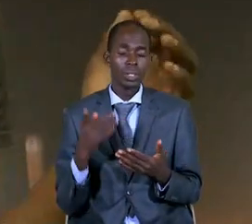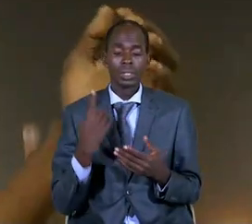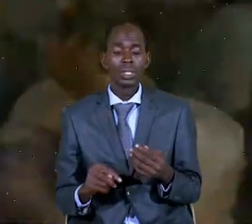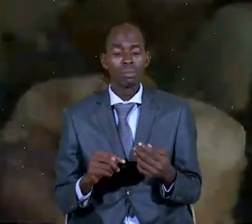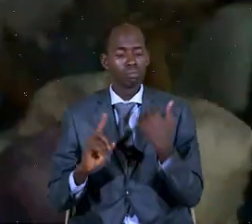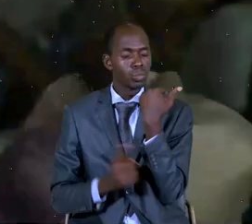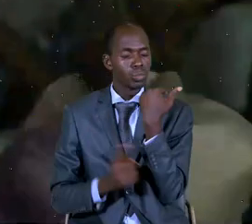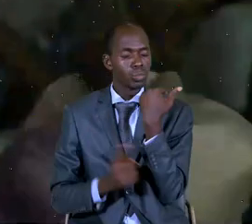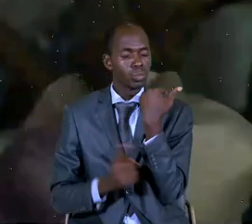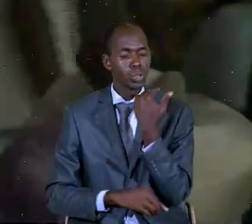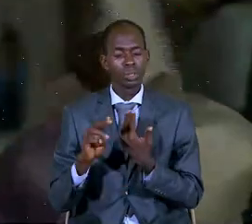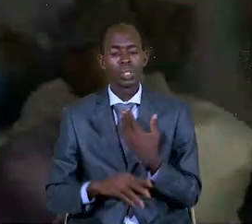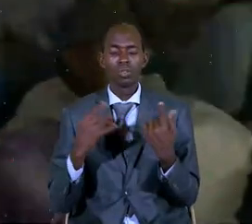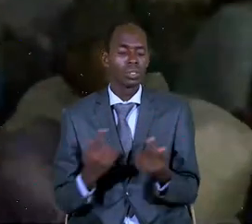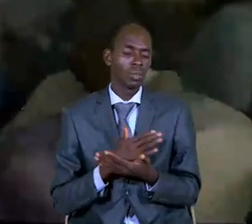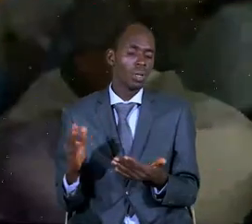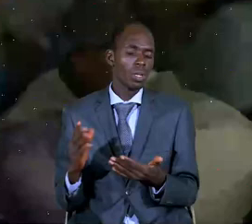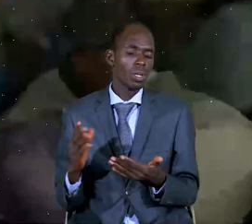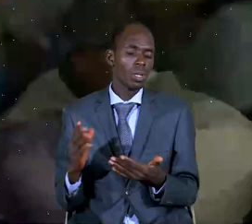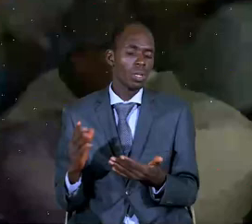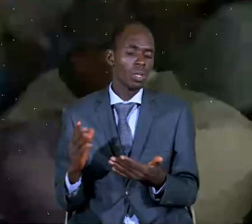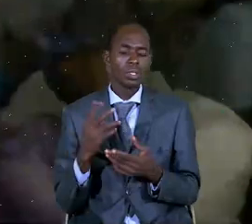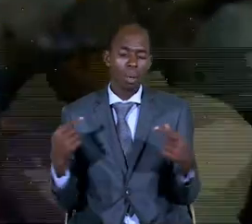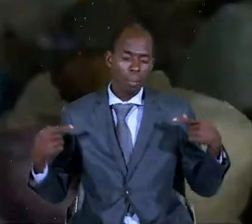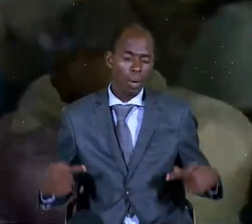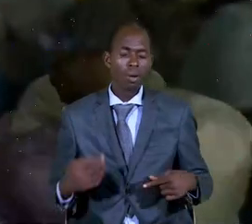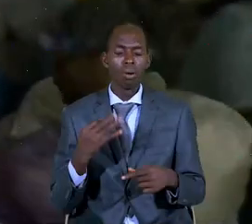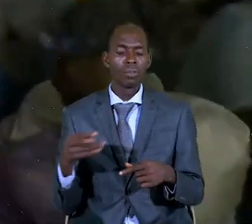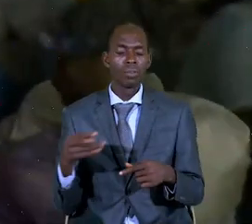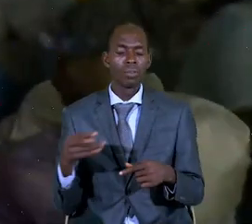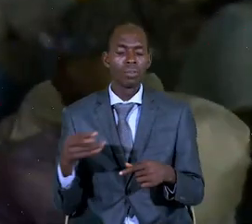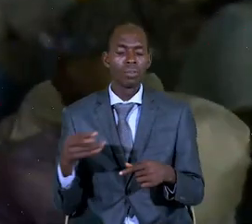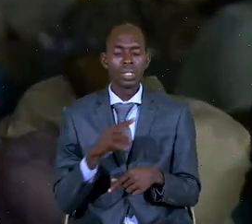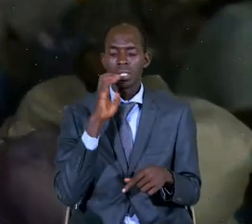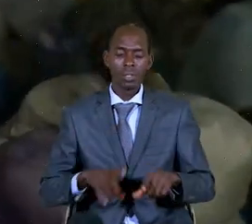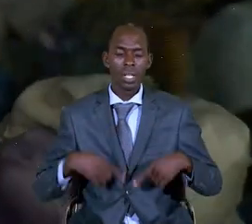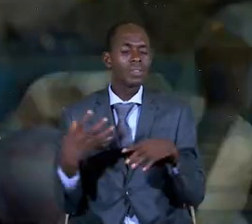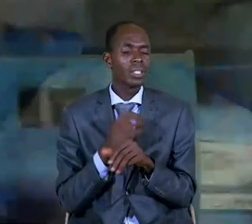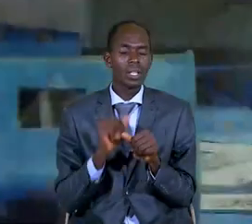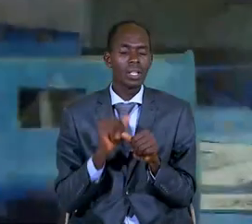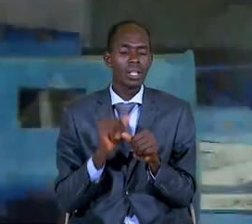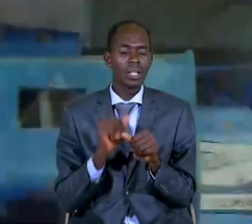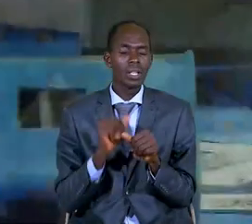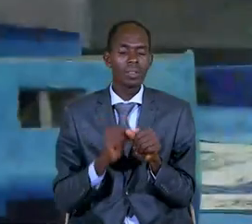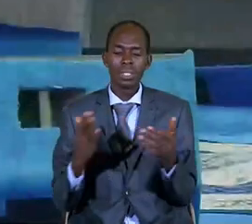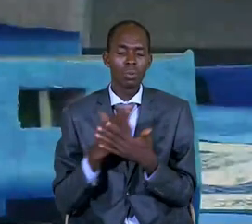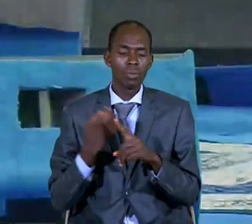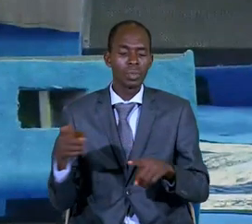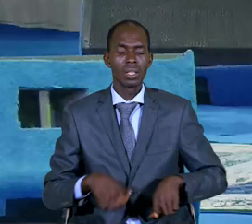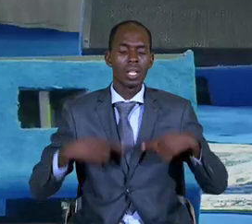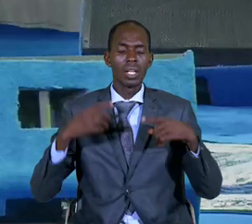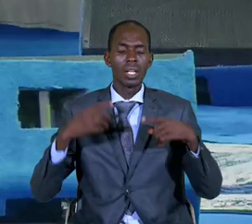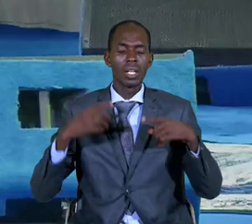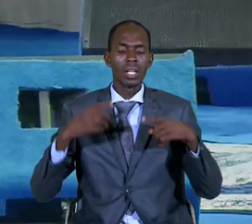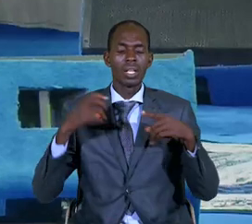sin away, the pain of their evil life. Take everything away from their lives in Jesus'